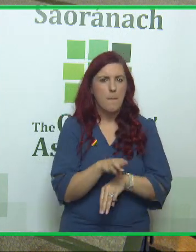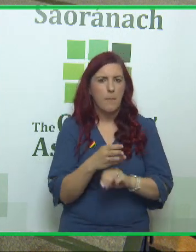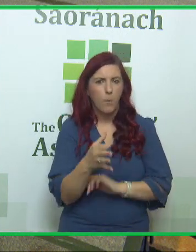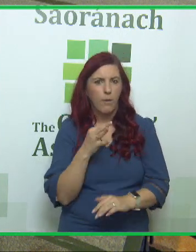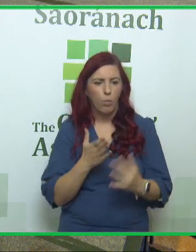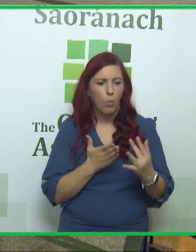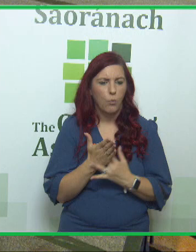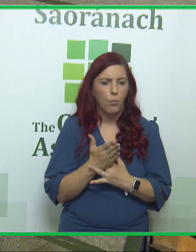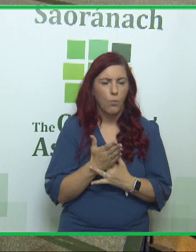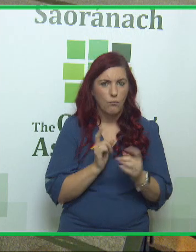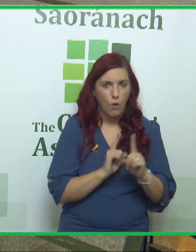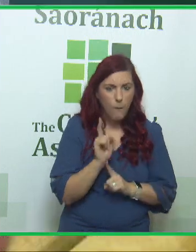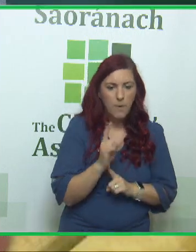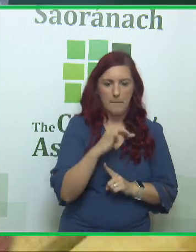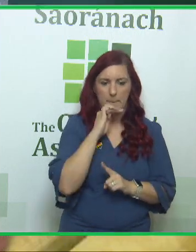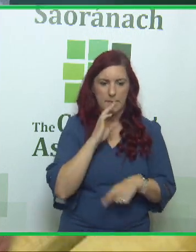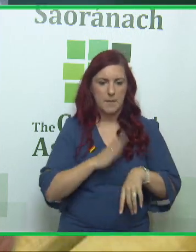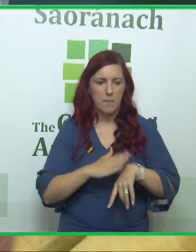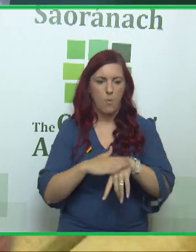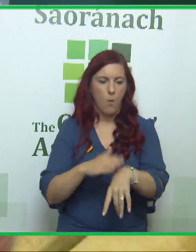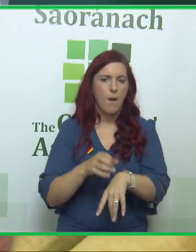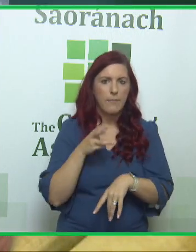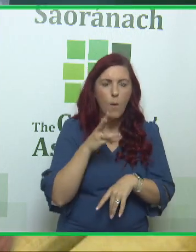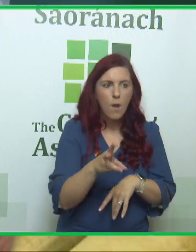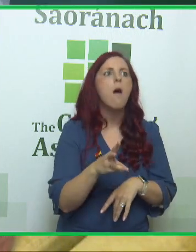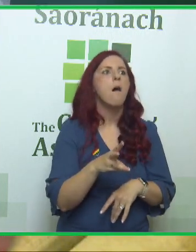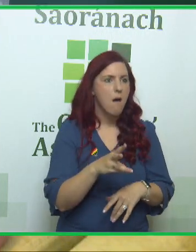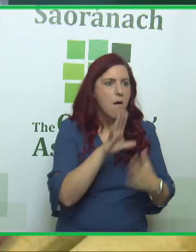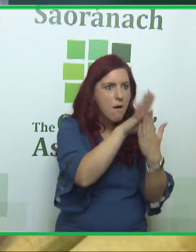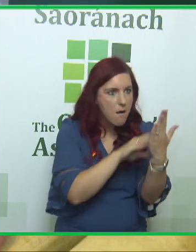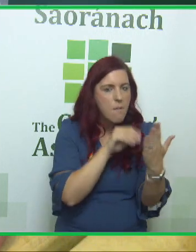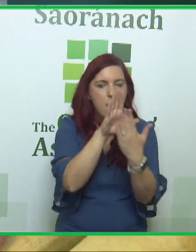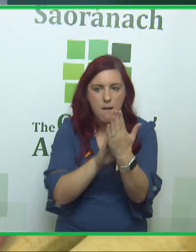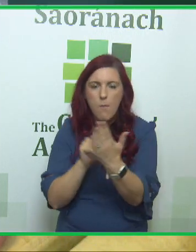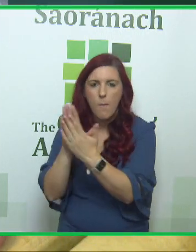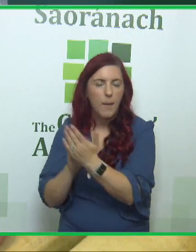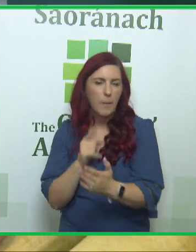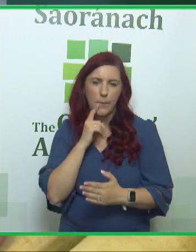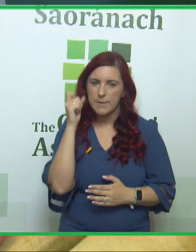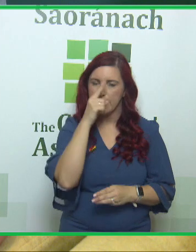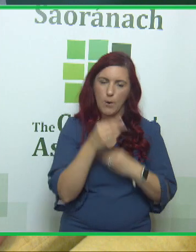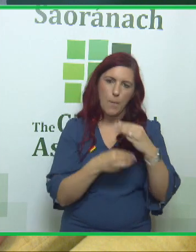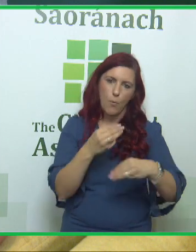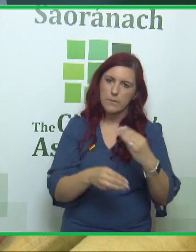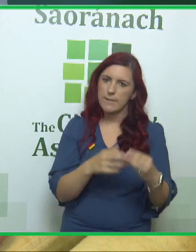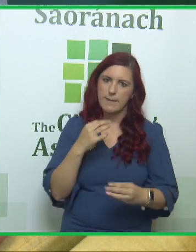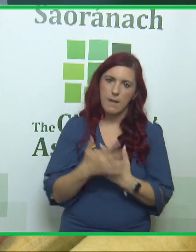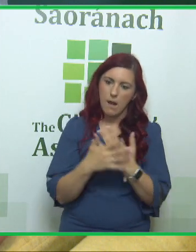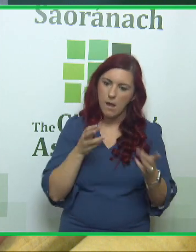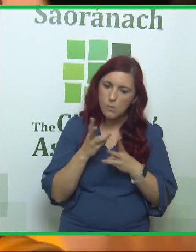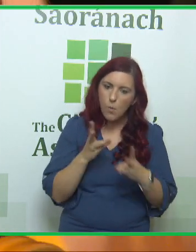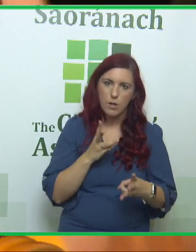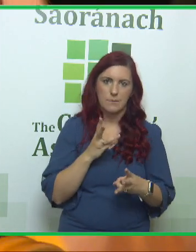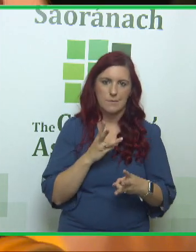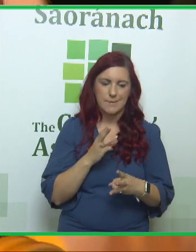recovery, the more people that will attach onto it and follow that role. But it's a difficult process, and it's a lot of work to get people in